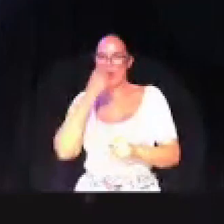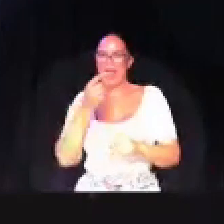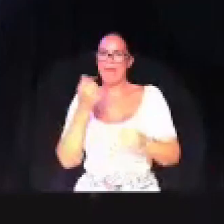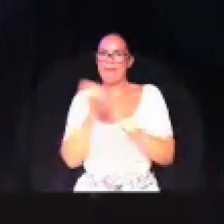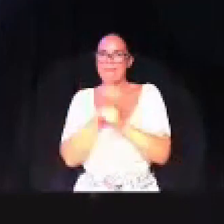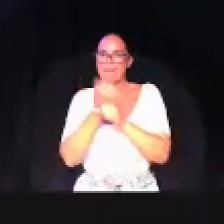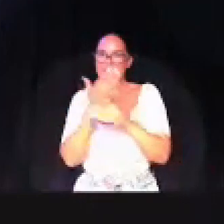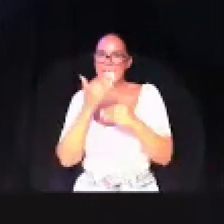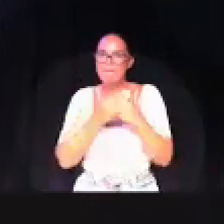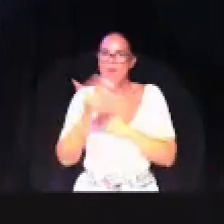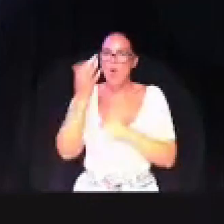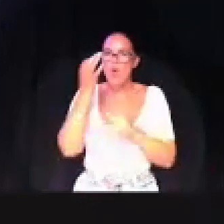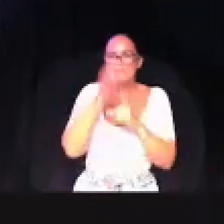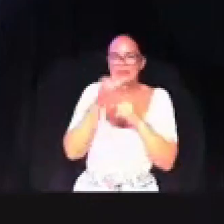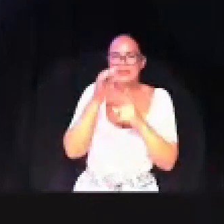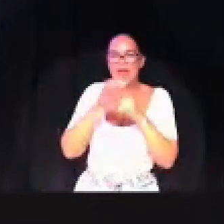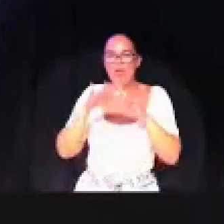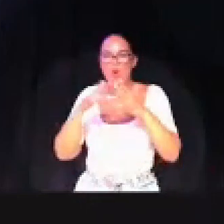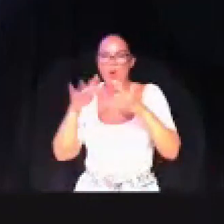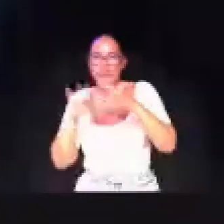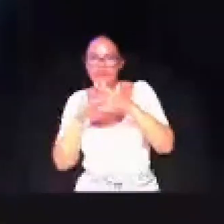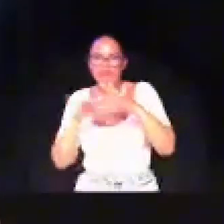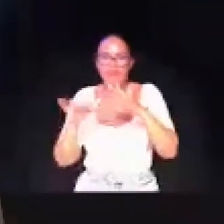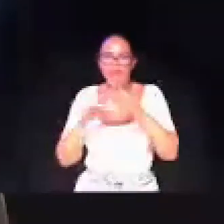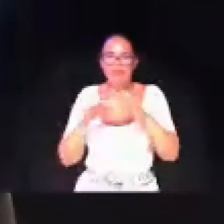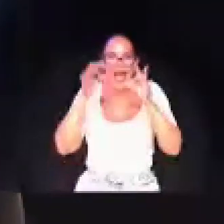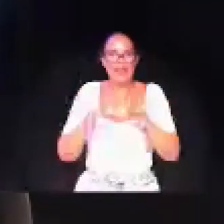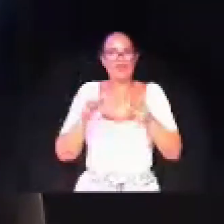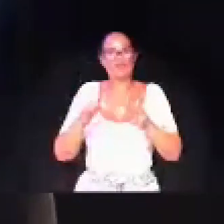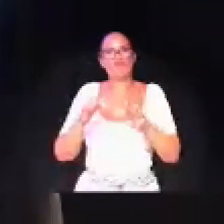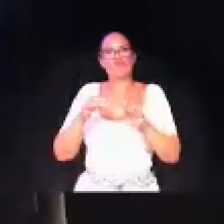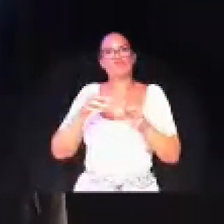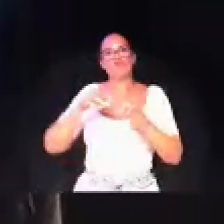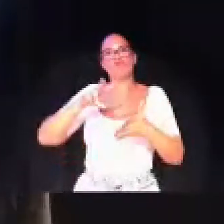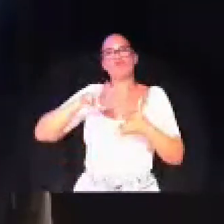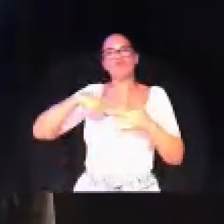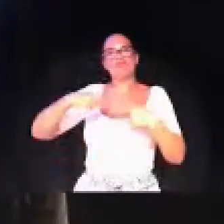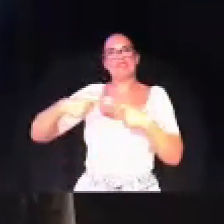or like nuanced, kind of accurate reading of everything.